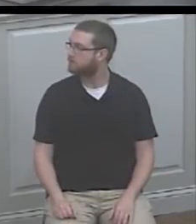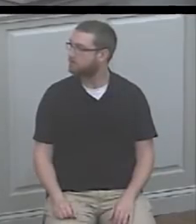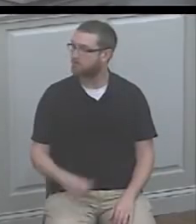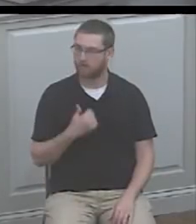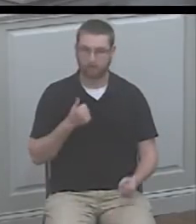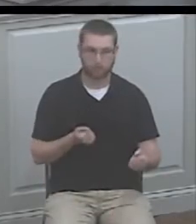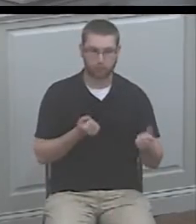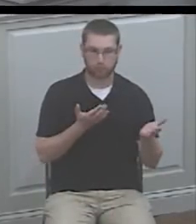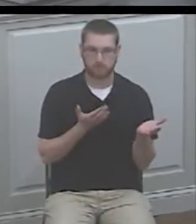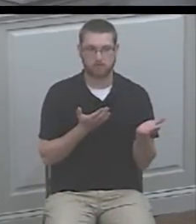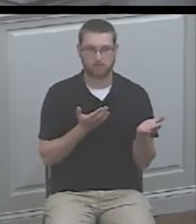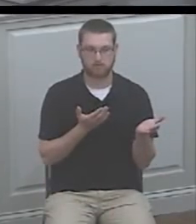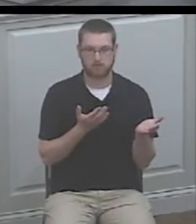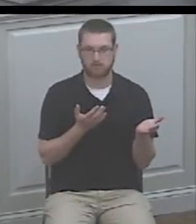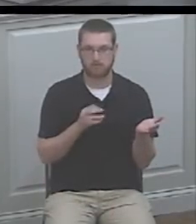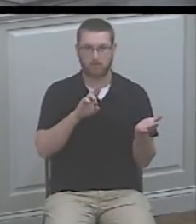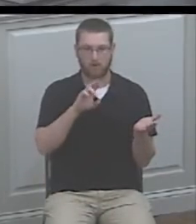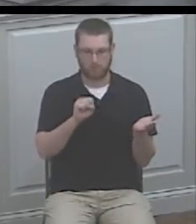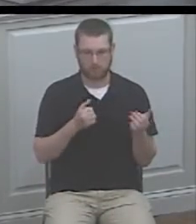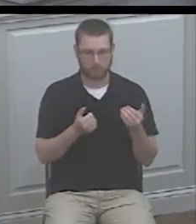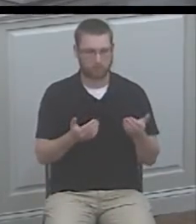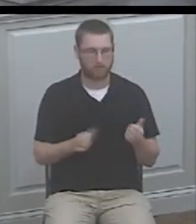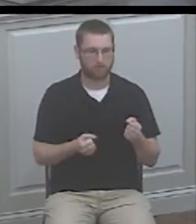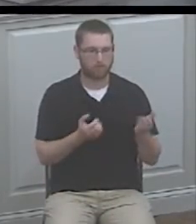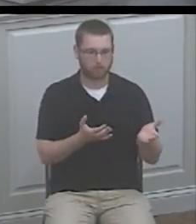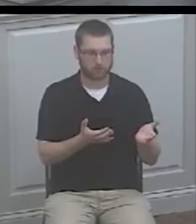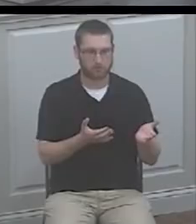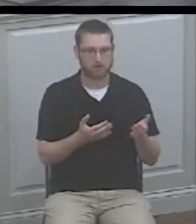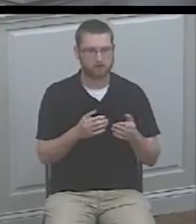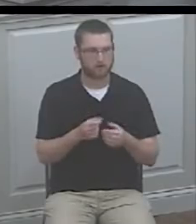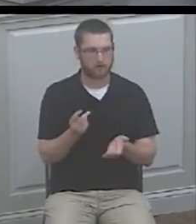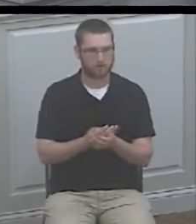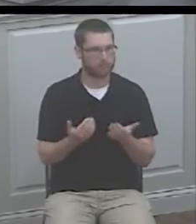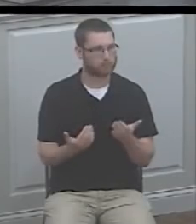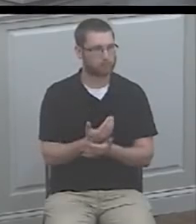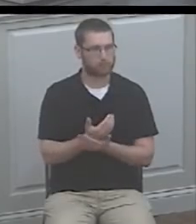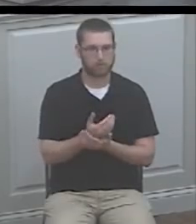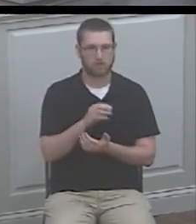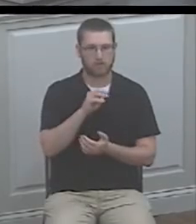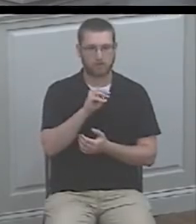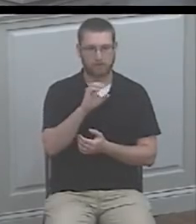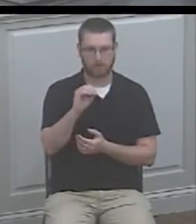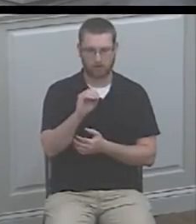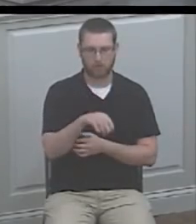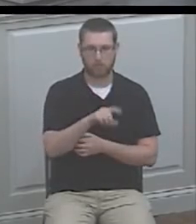have a motion? Sure, I'll make a motion that we approve the new municipal order number